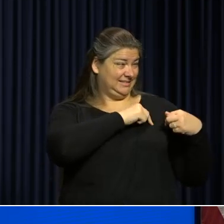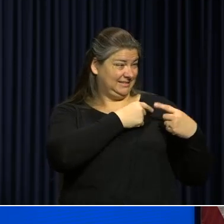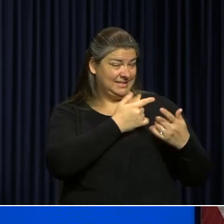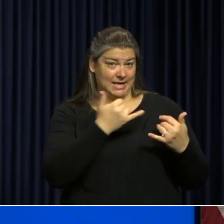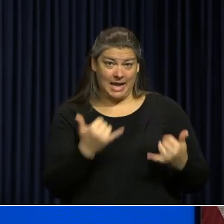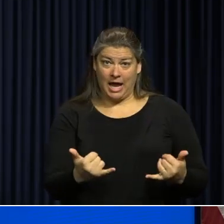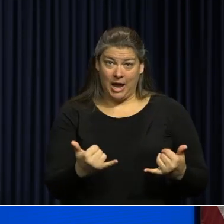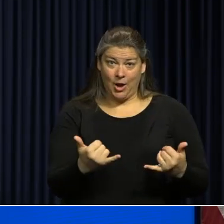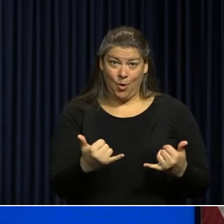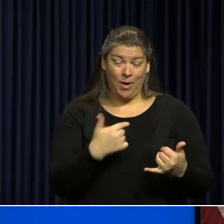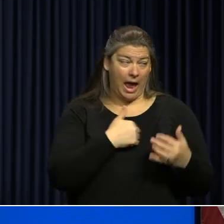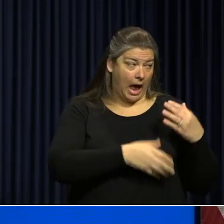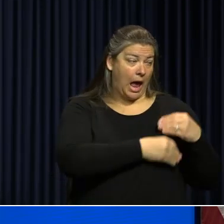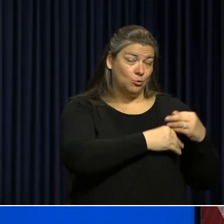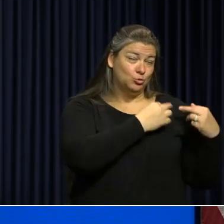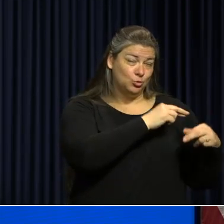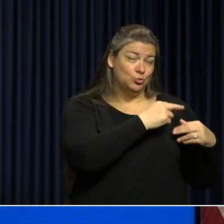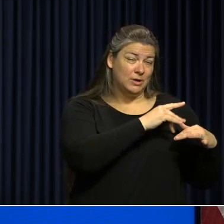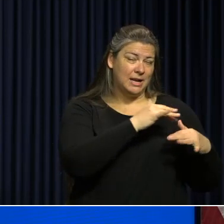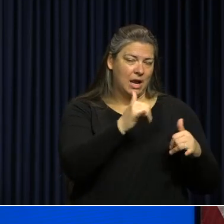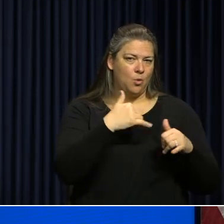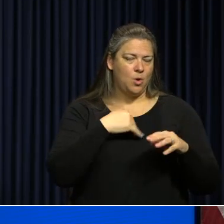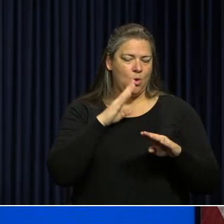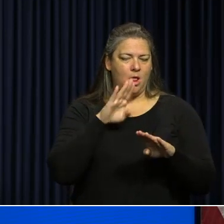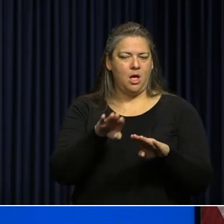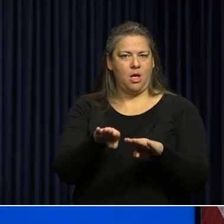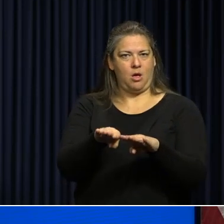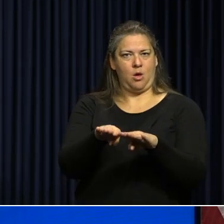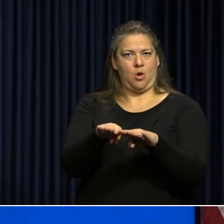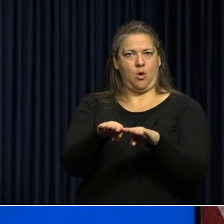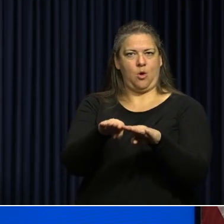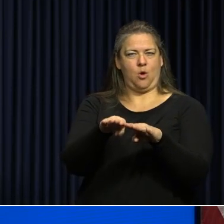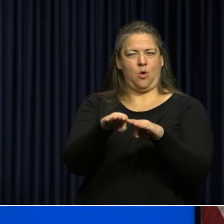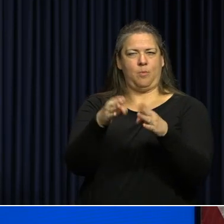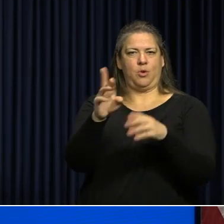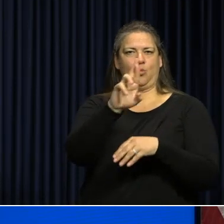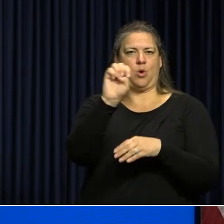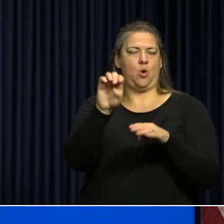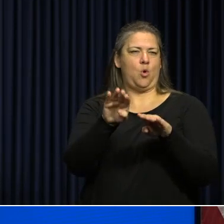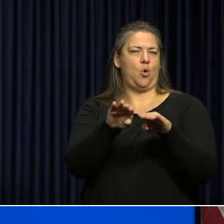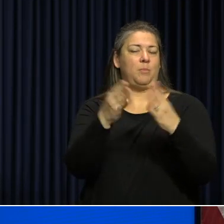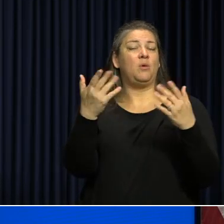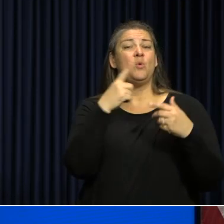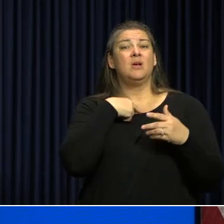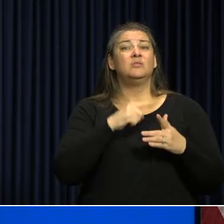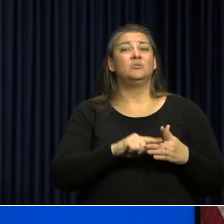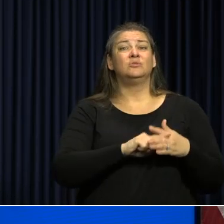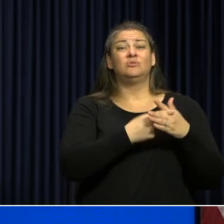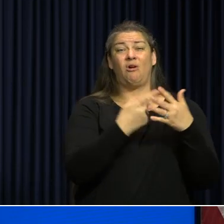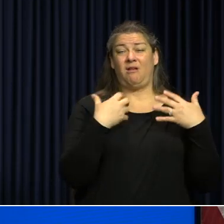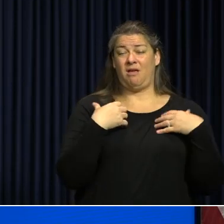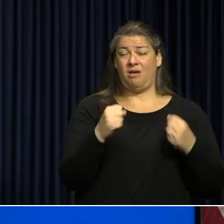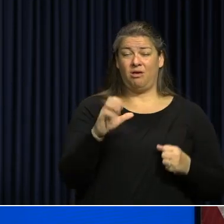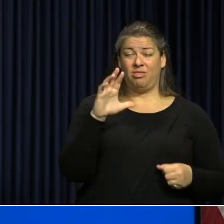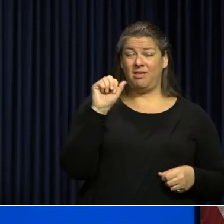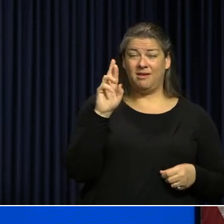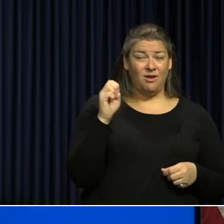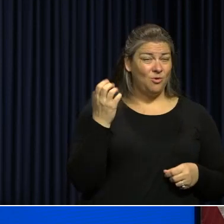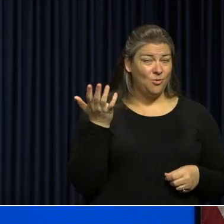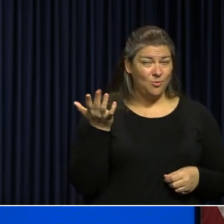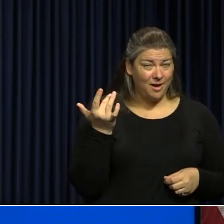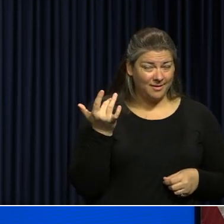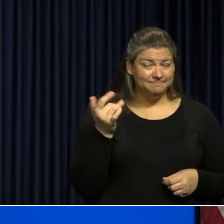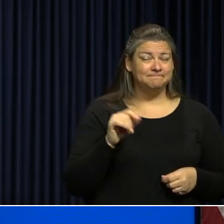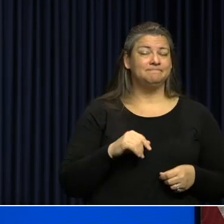are reopening some areas. And we're starting with healthcare for some very simple reasons.